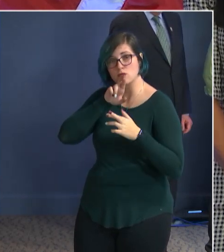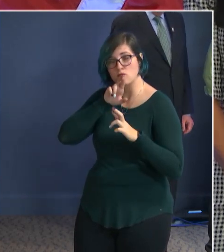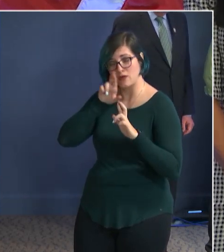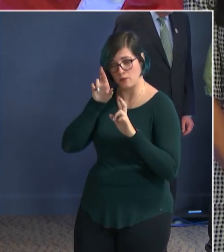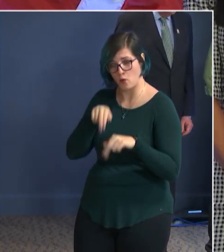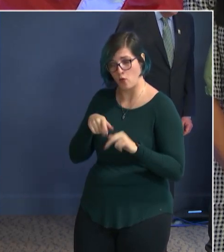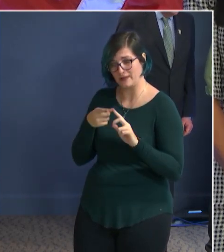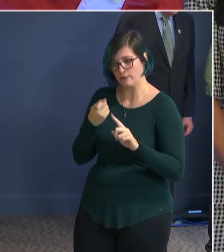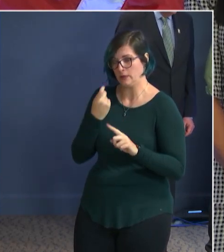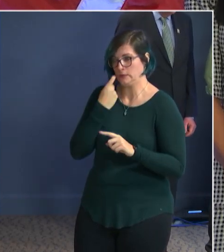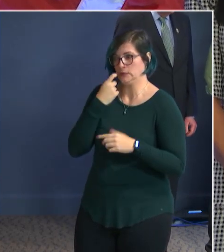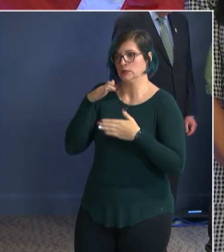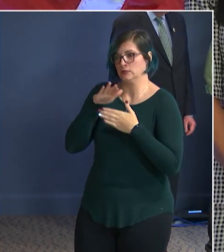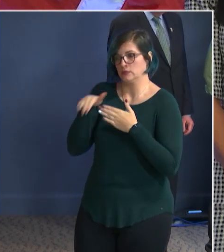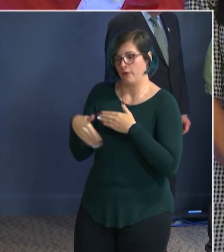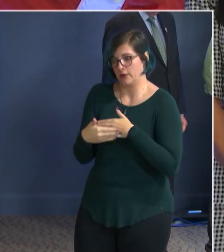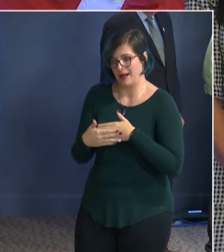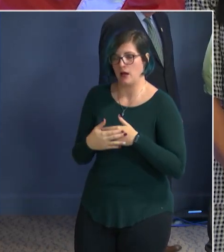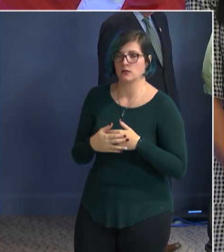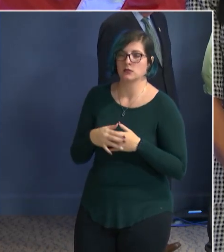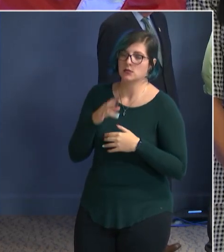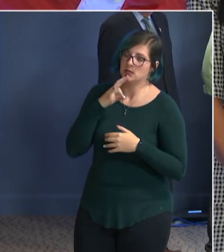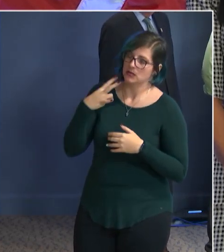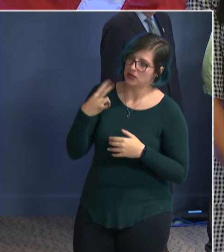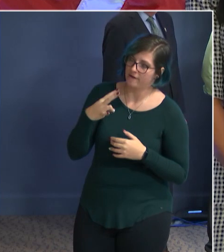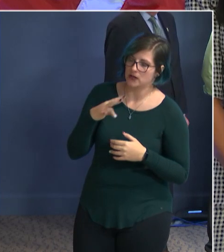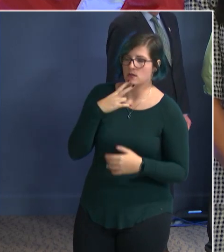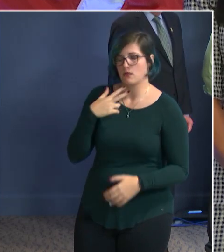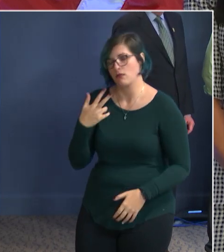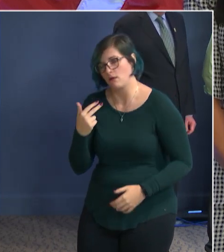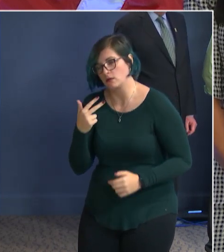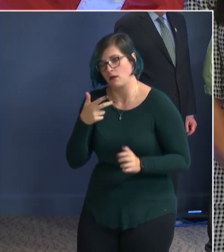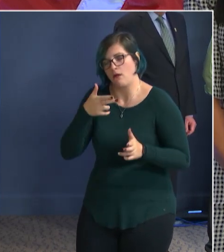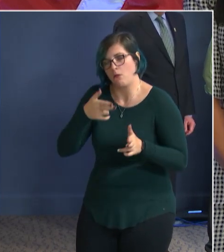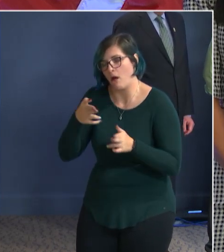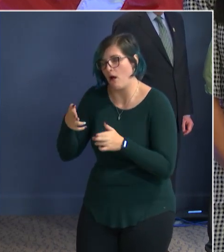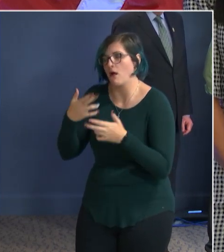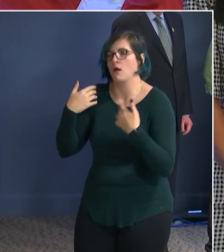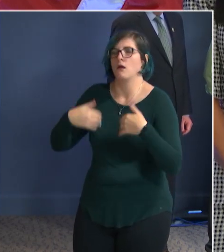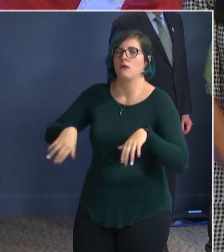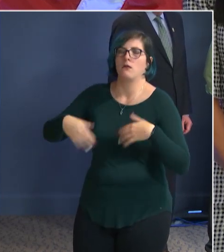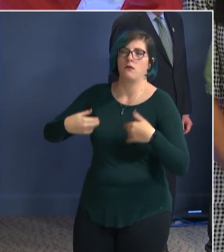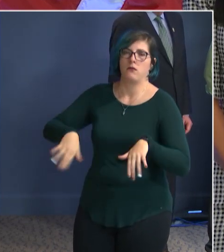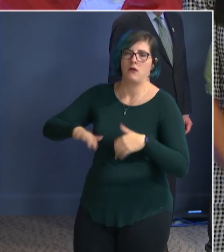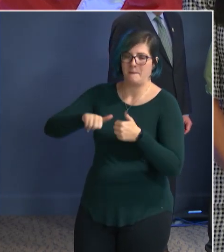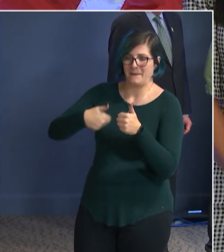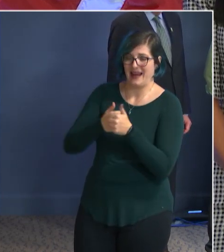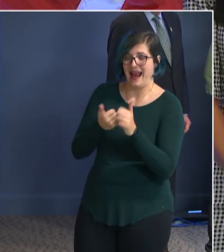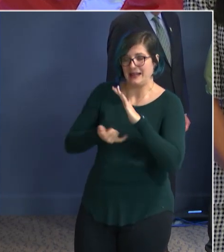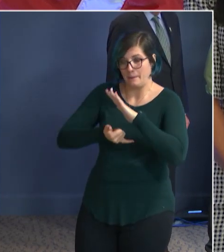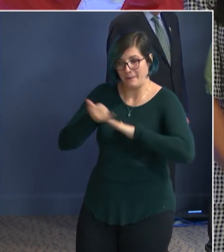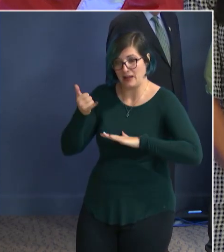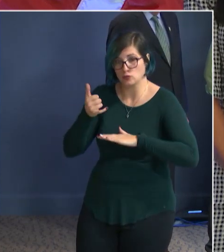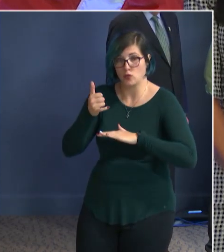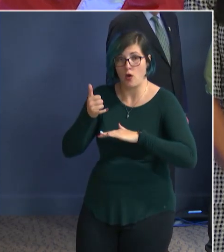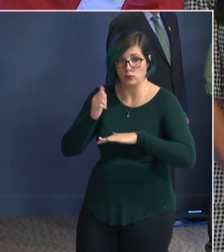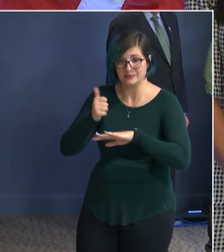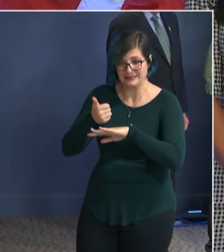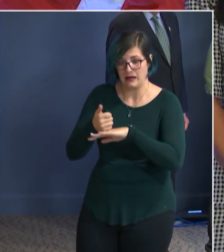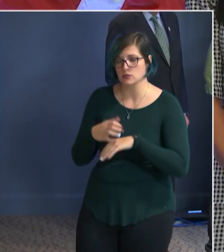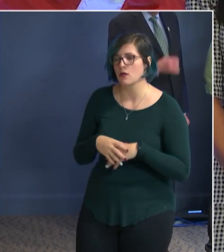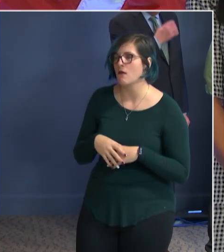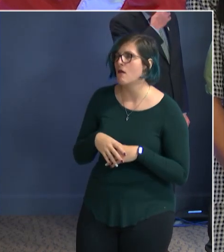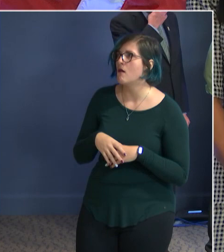from overnight, and a 17-year-old and a 13-year-old shot behind a metro station,